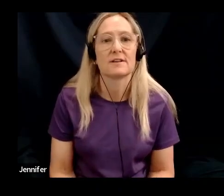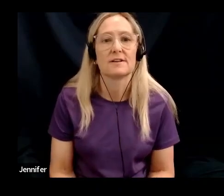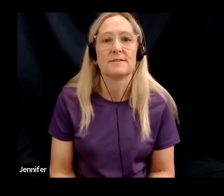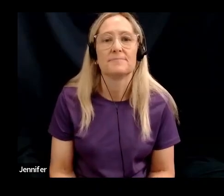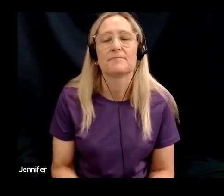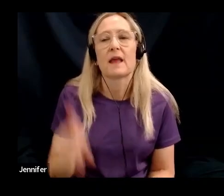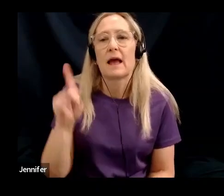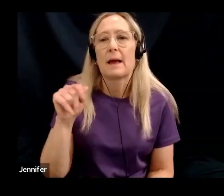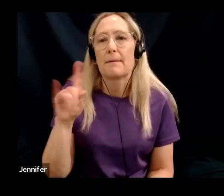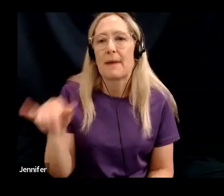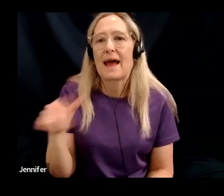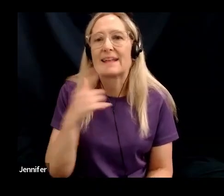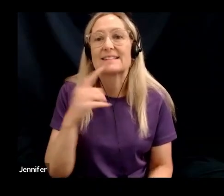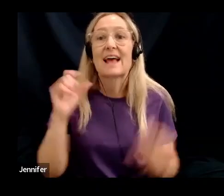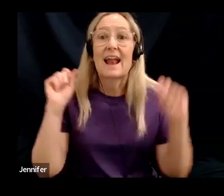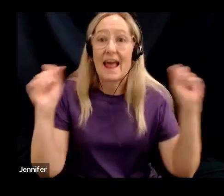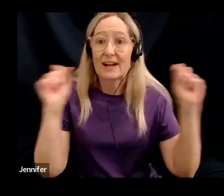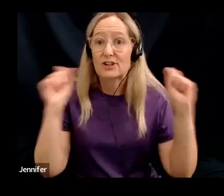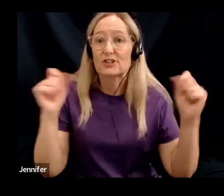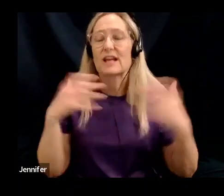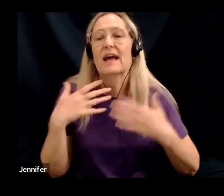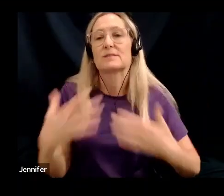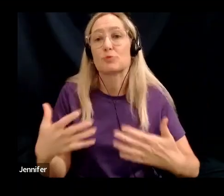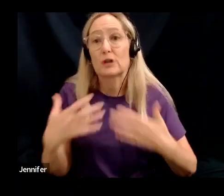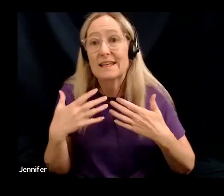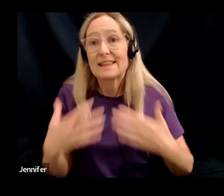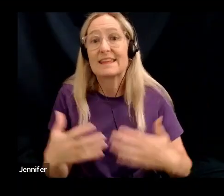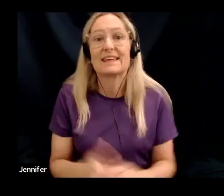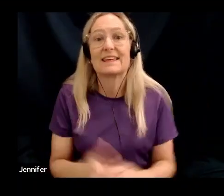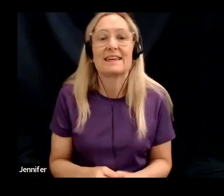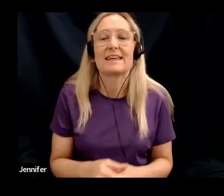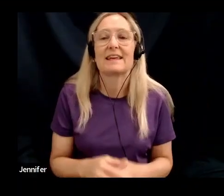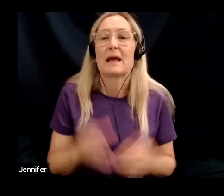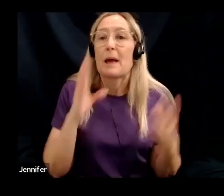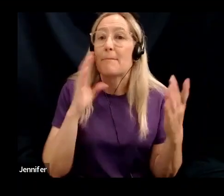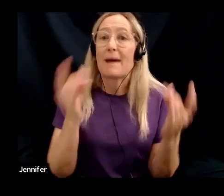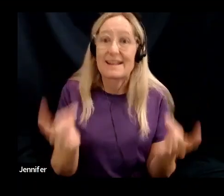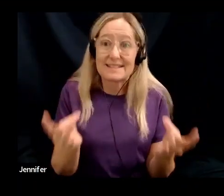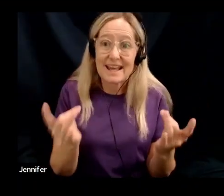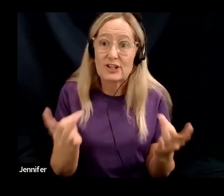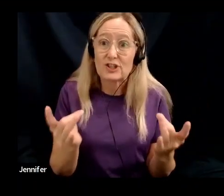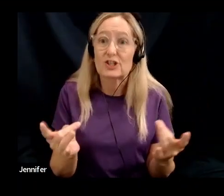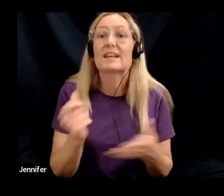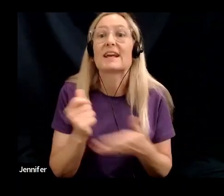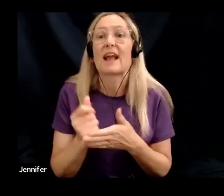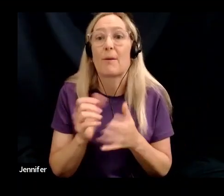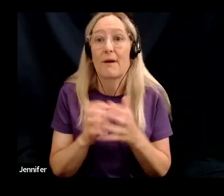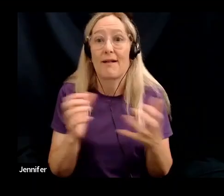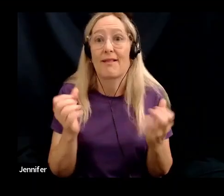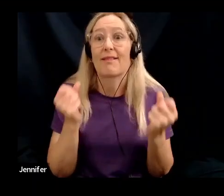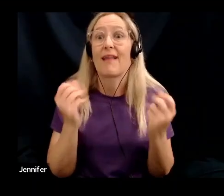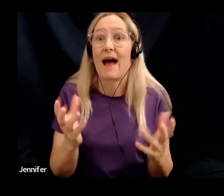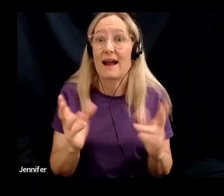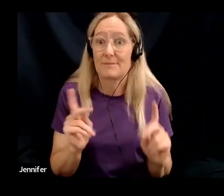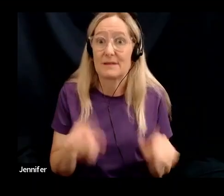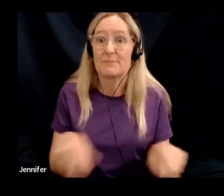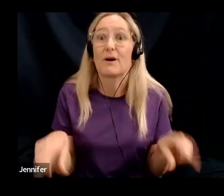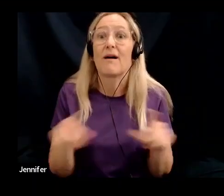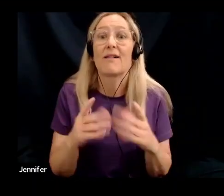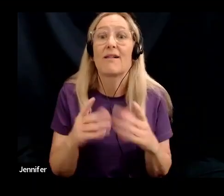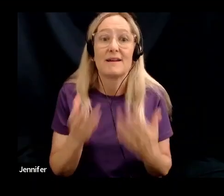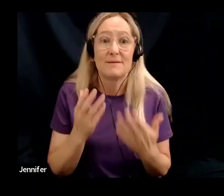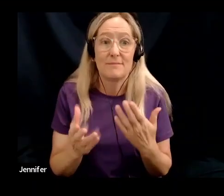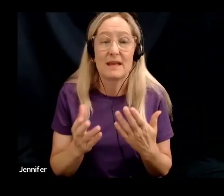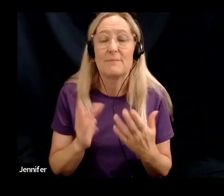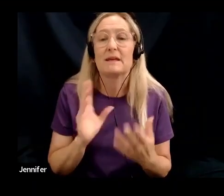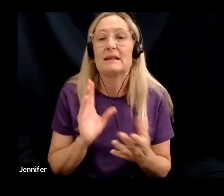Patty mentioned exercise, breathing techniques. Meditation can be really helpful for a lot of people that kind of, might